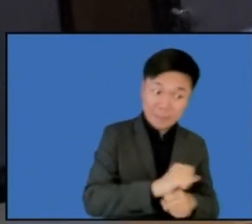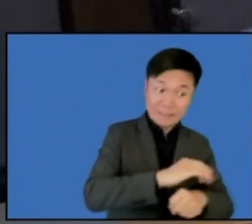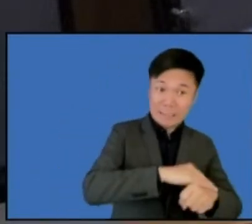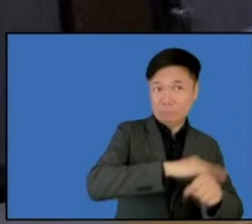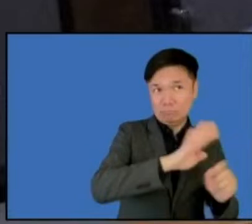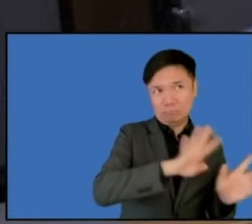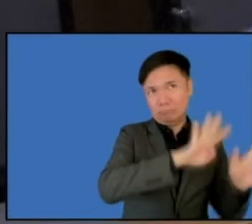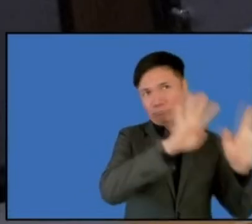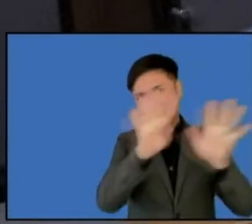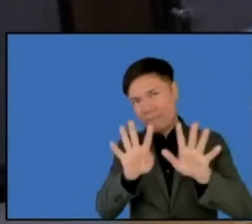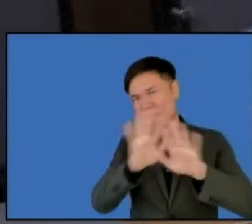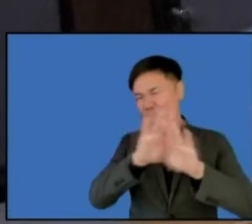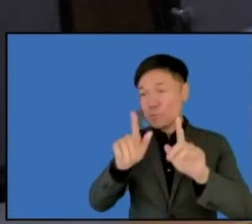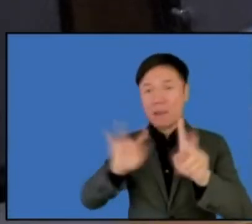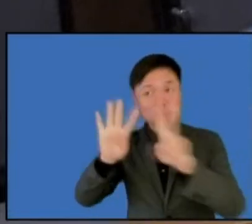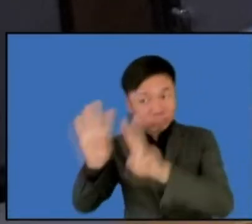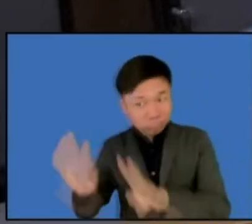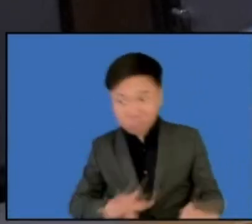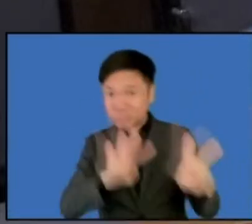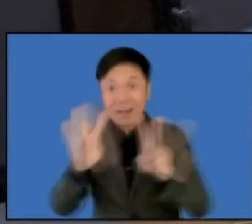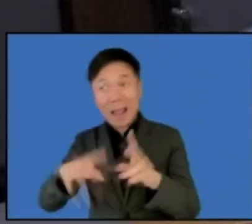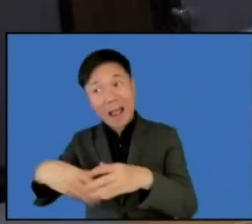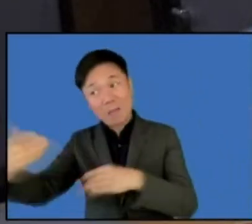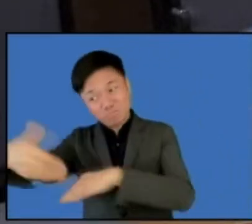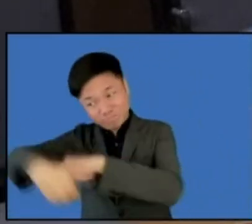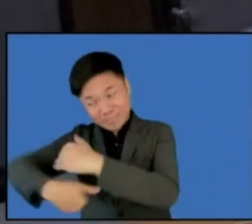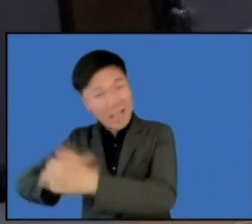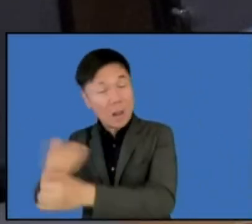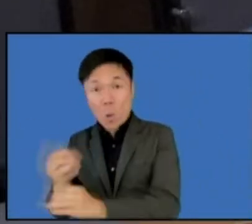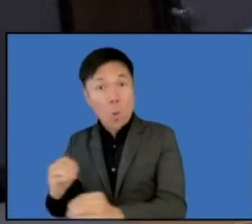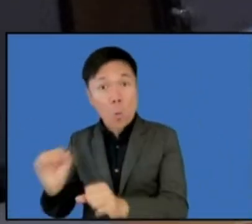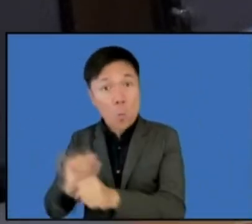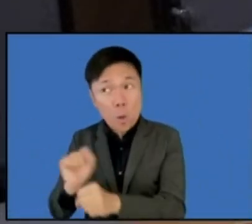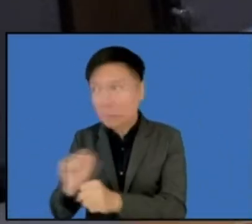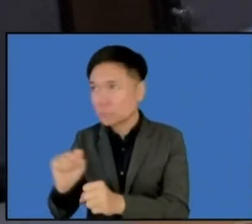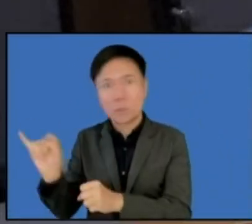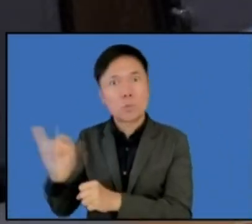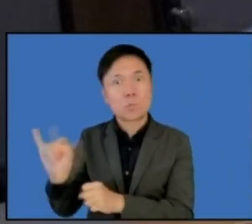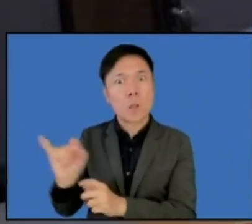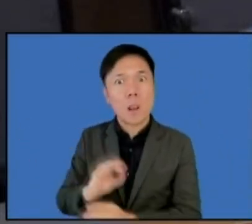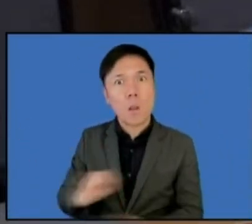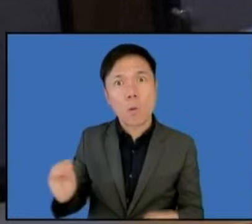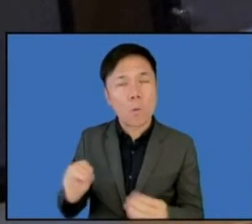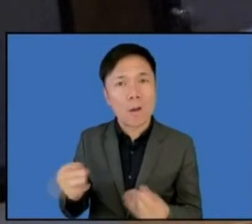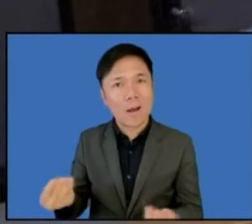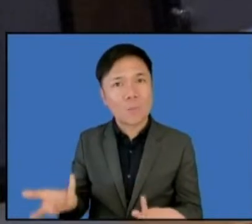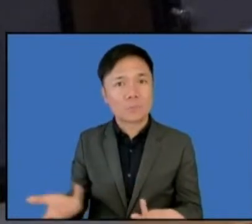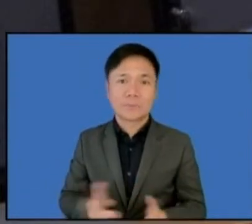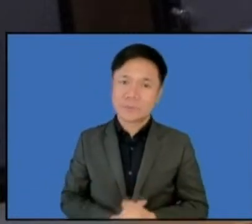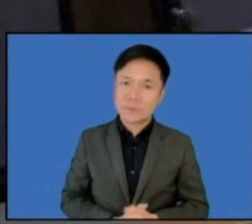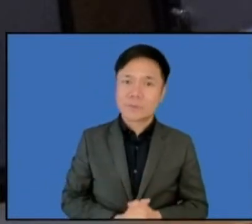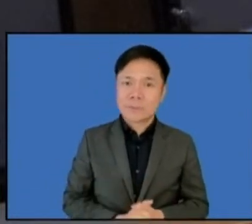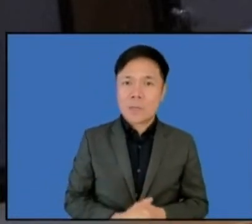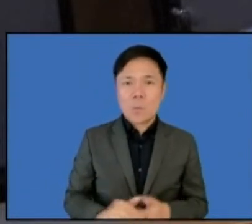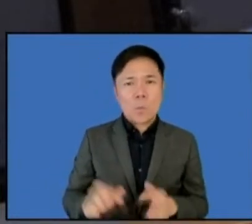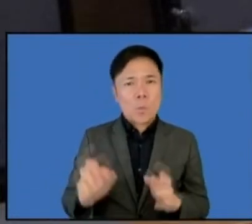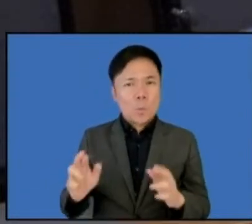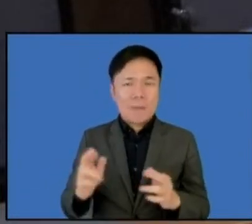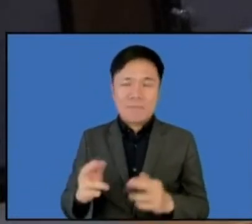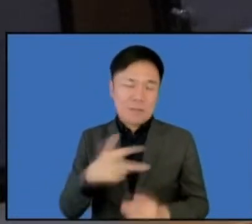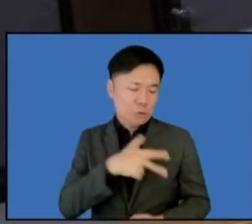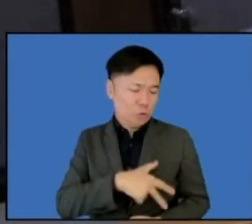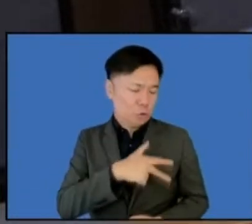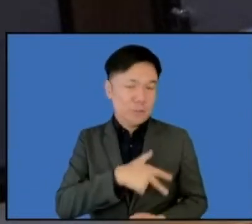6th, we urge labor destination countries to include migrant workers in their social security schemes and ensure the portability